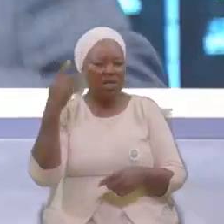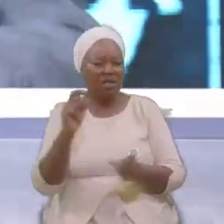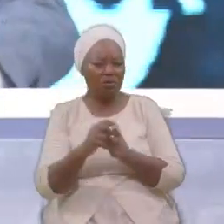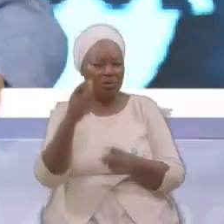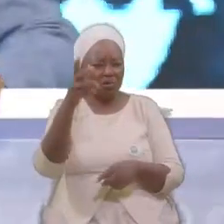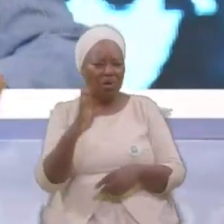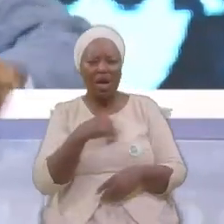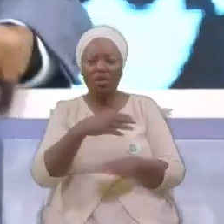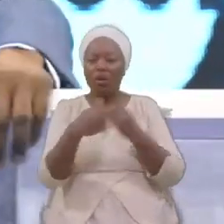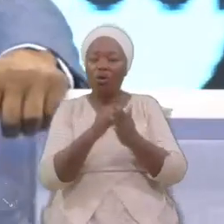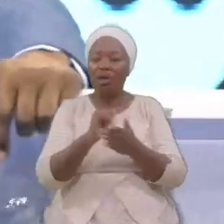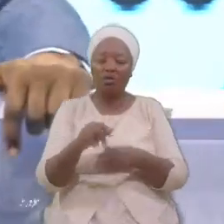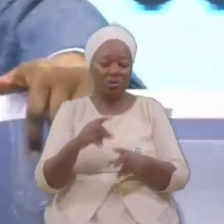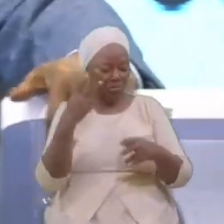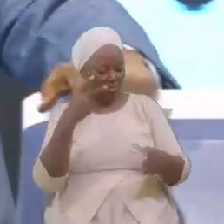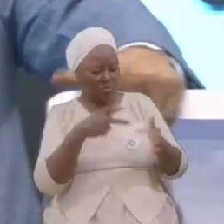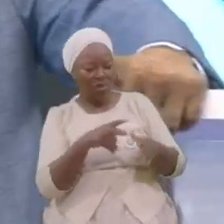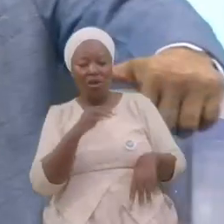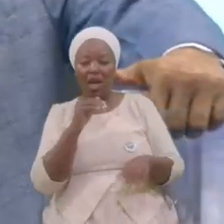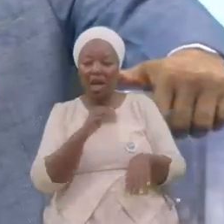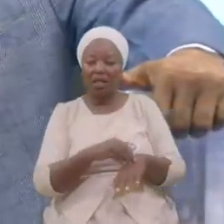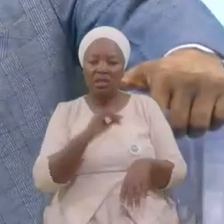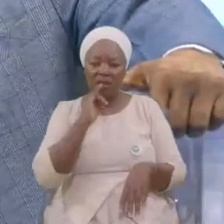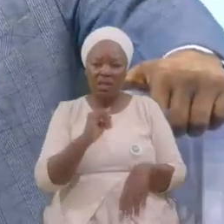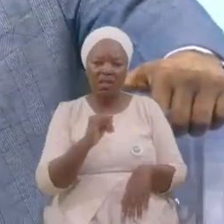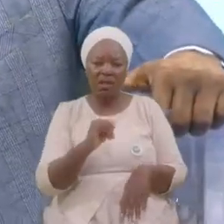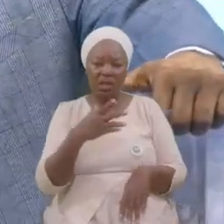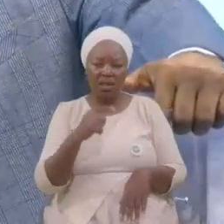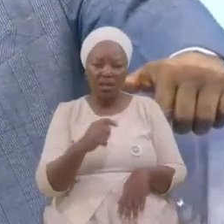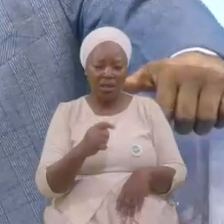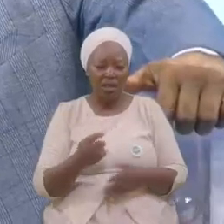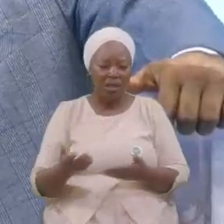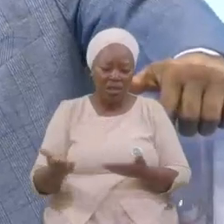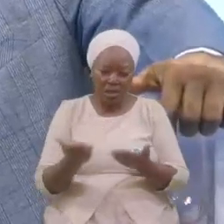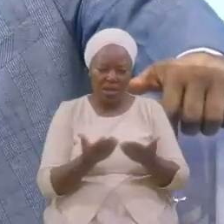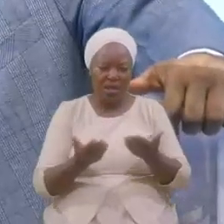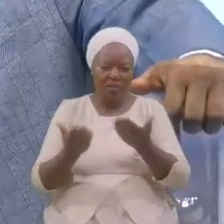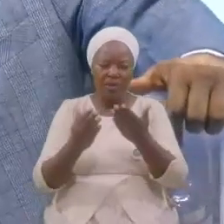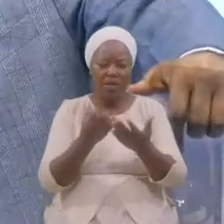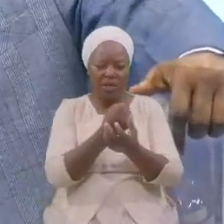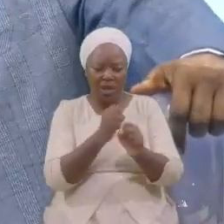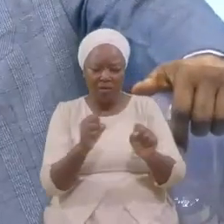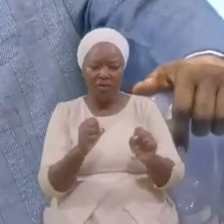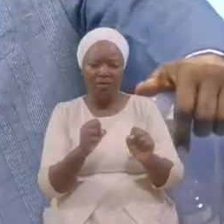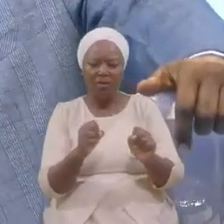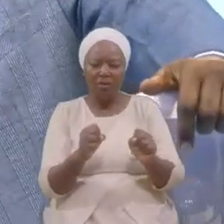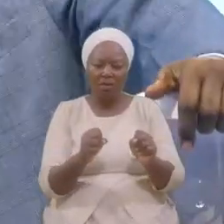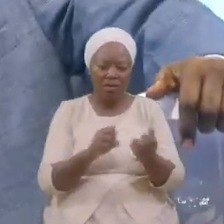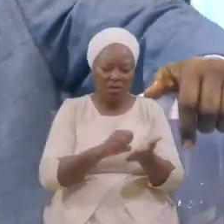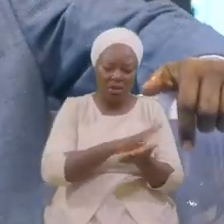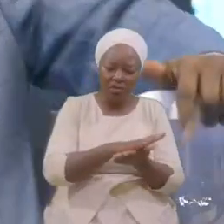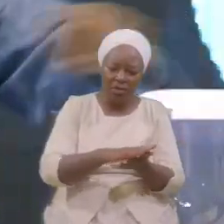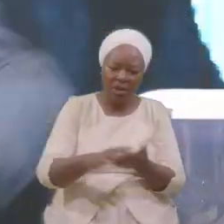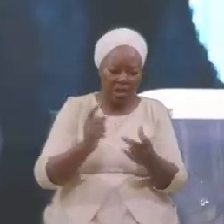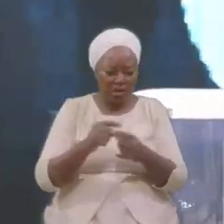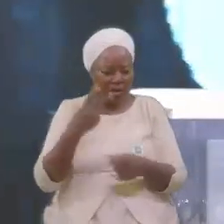you're looking at is the, you know, service, salvation, sanctification, and you're looking at the structure